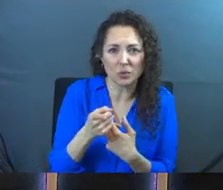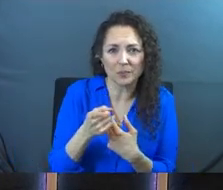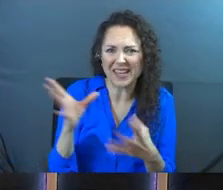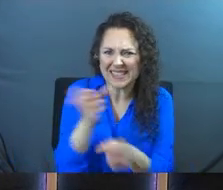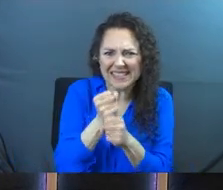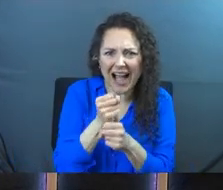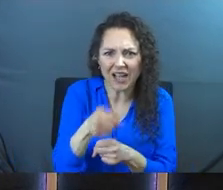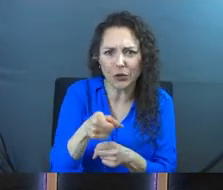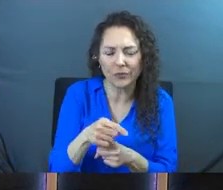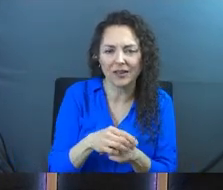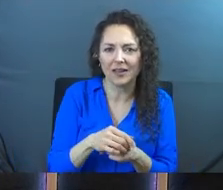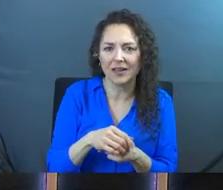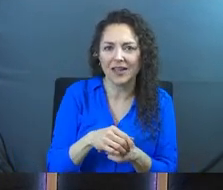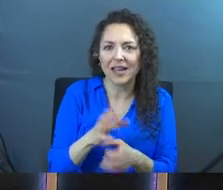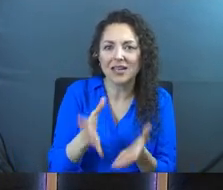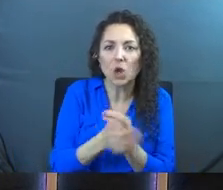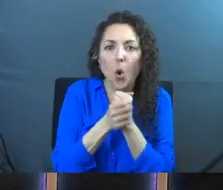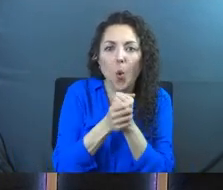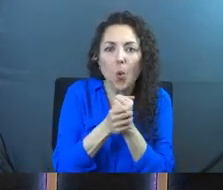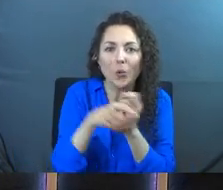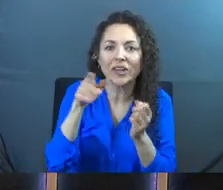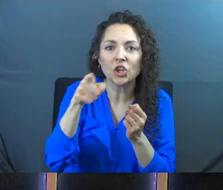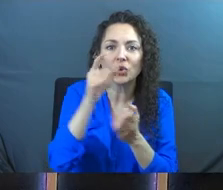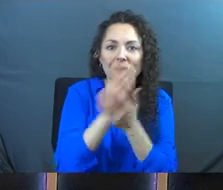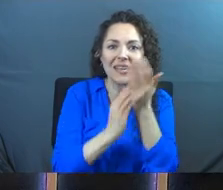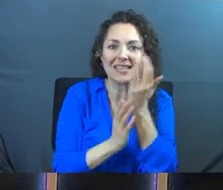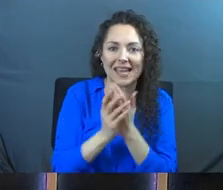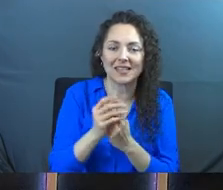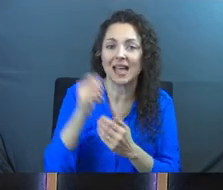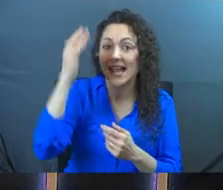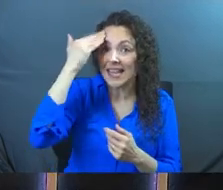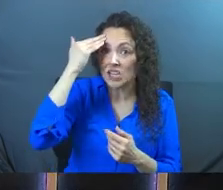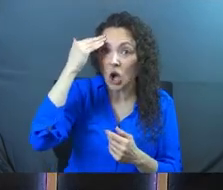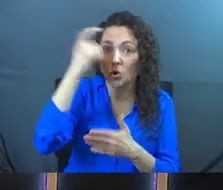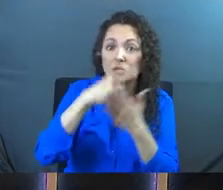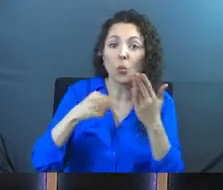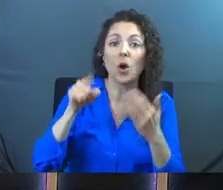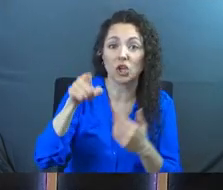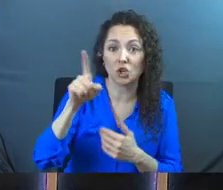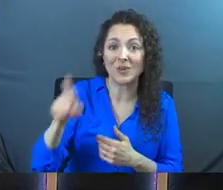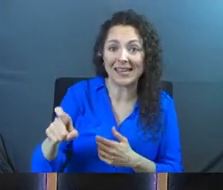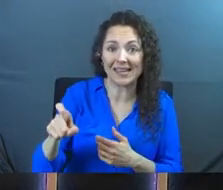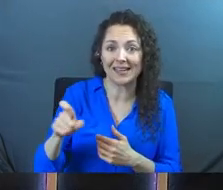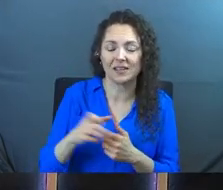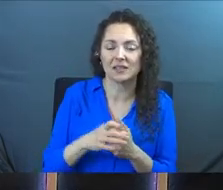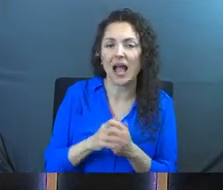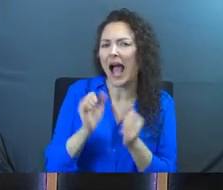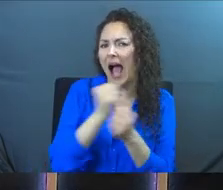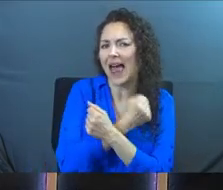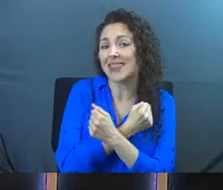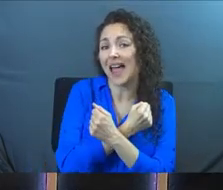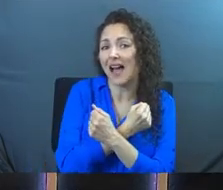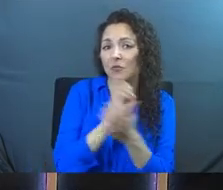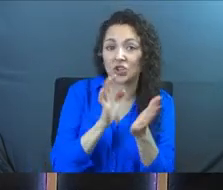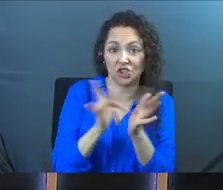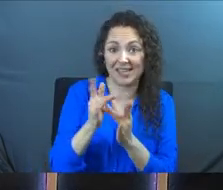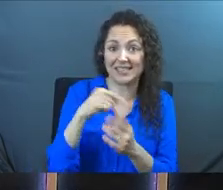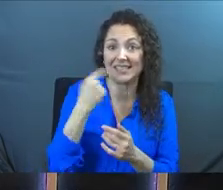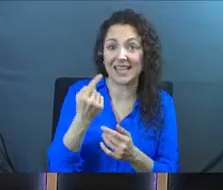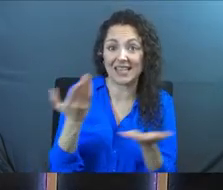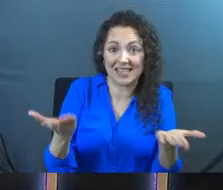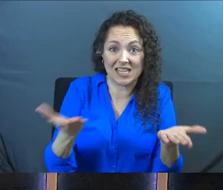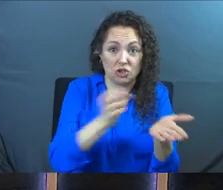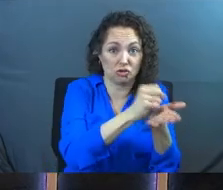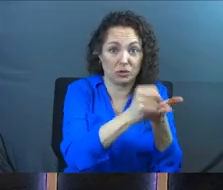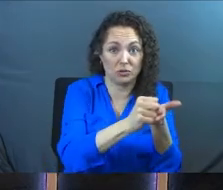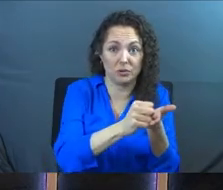life, but he cares for you and he knows what you need. And I love what Jesus says in this passage